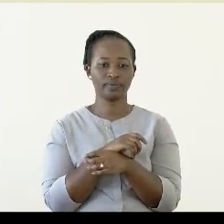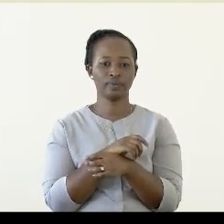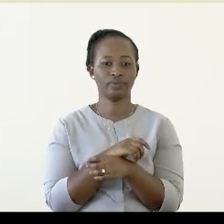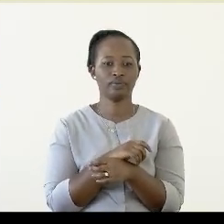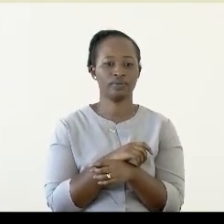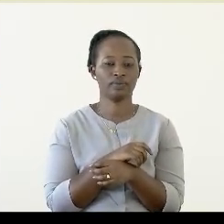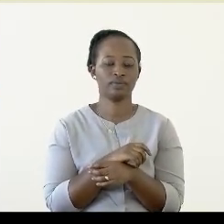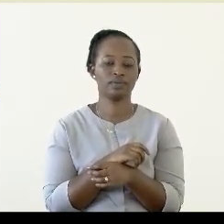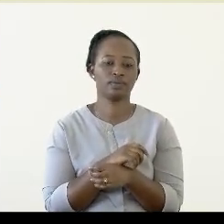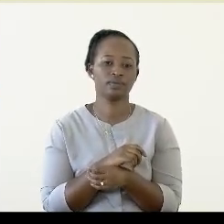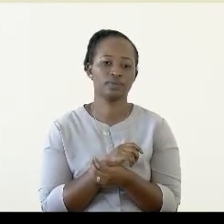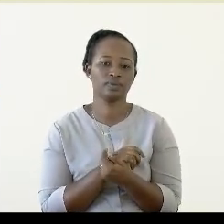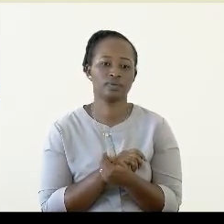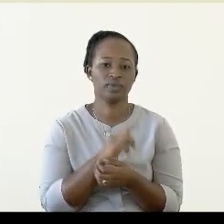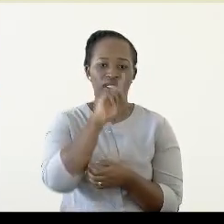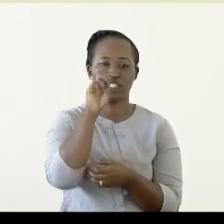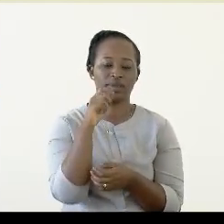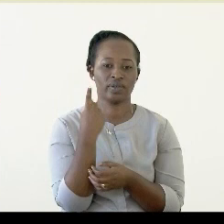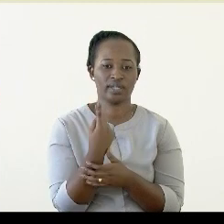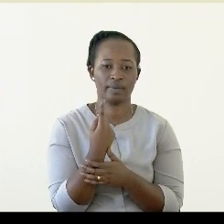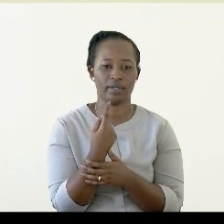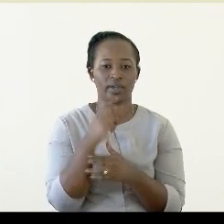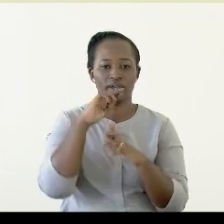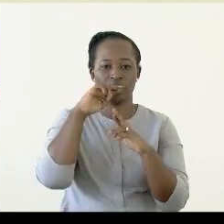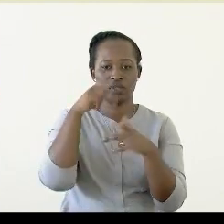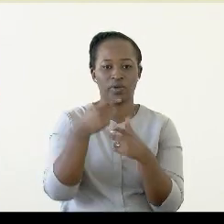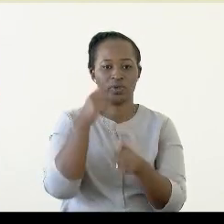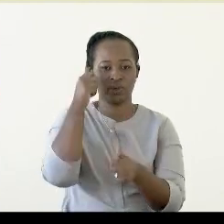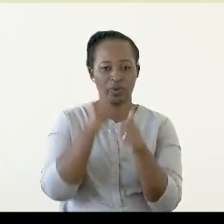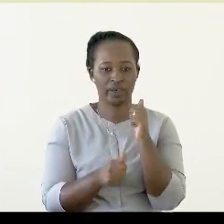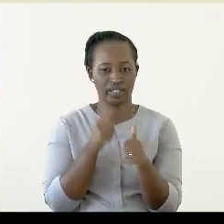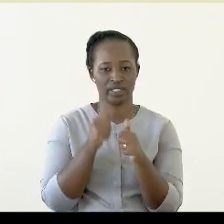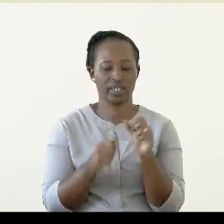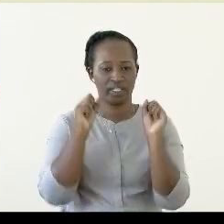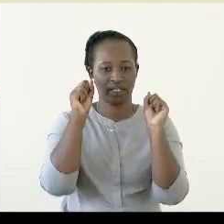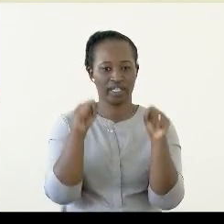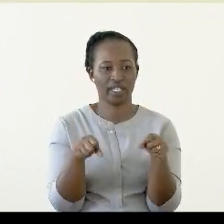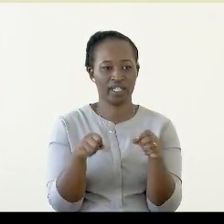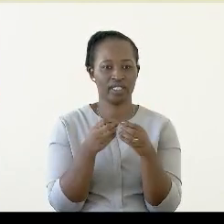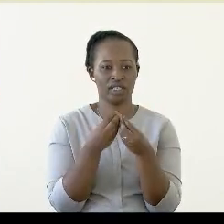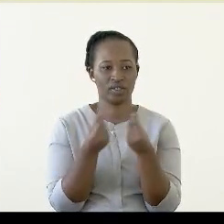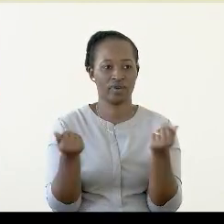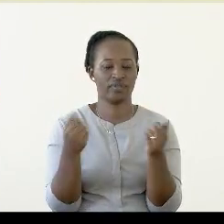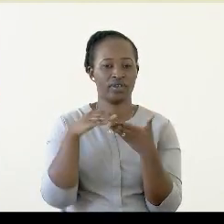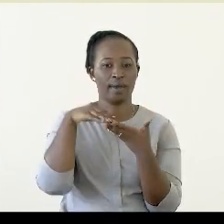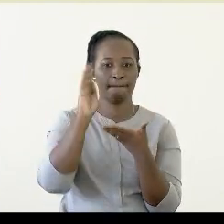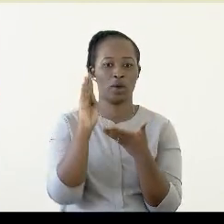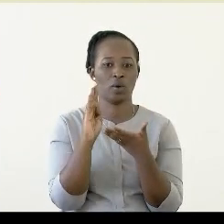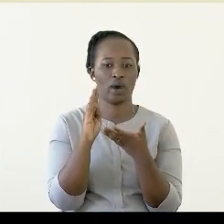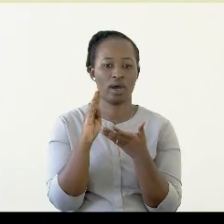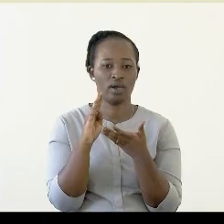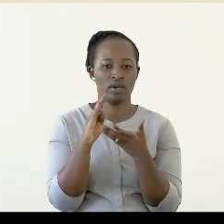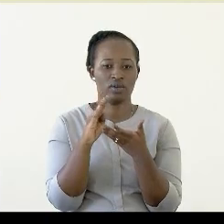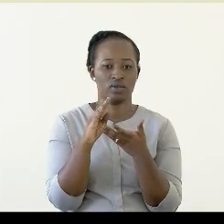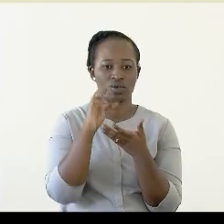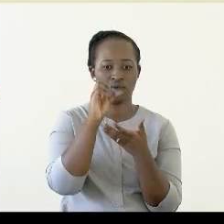And question number 1, a solution which can dissolve more solute at a